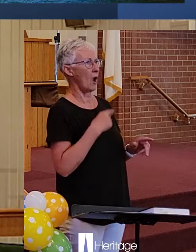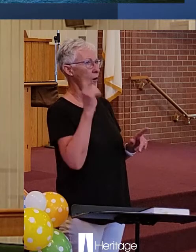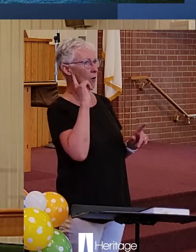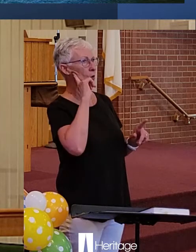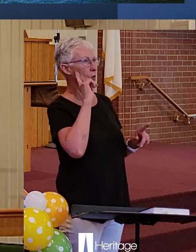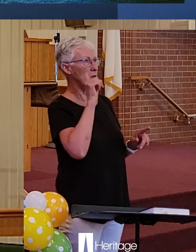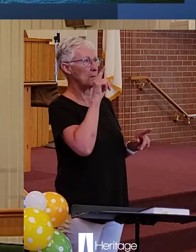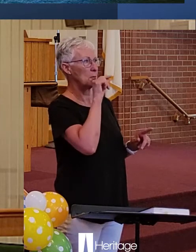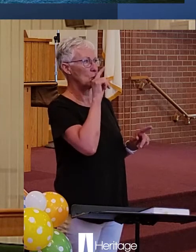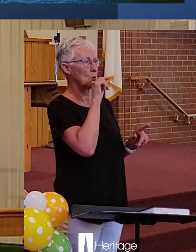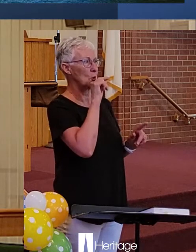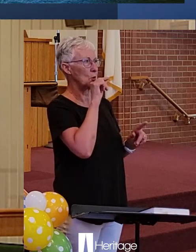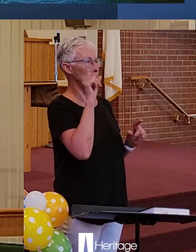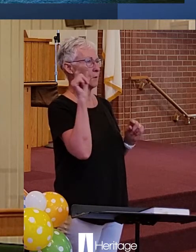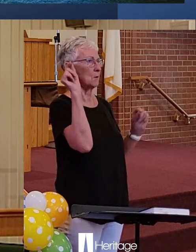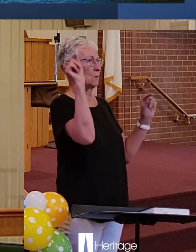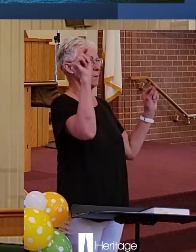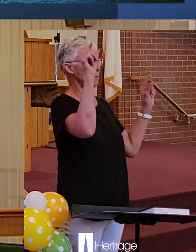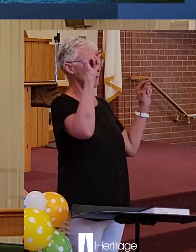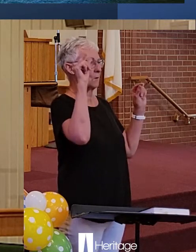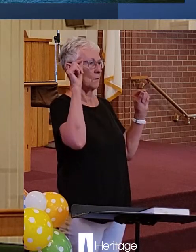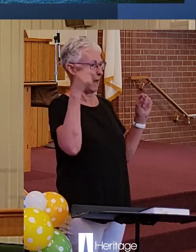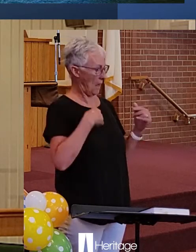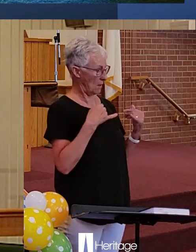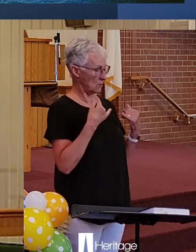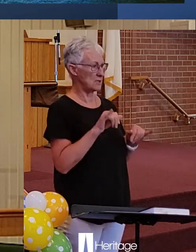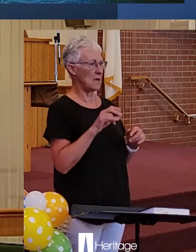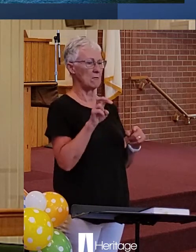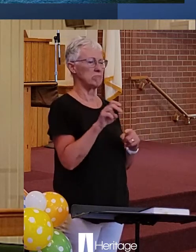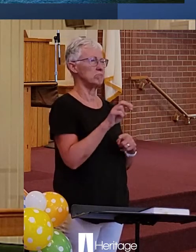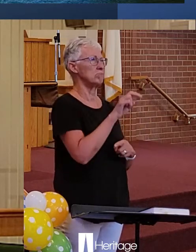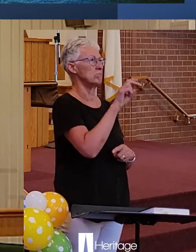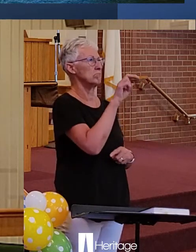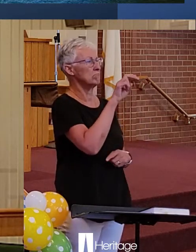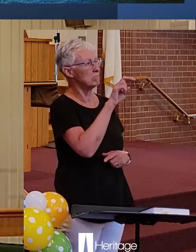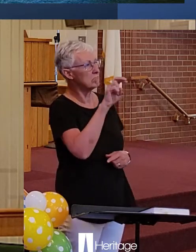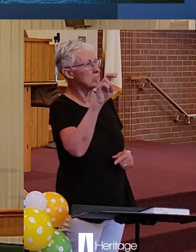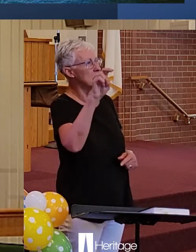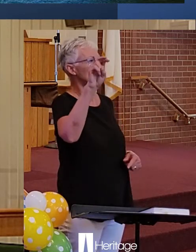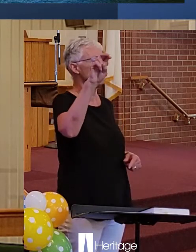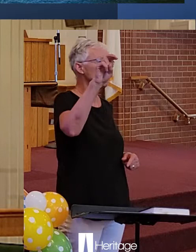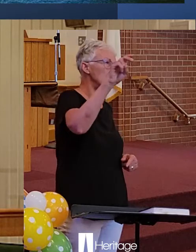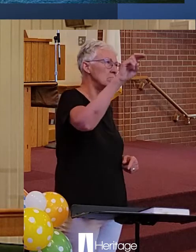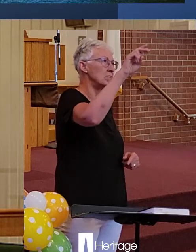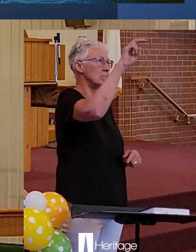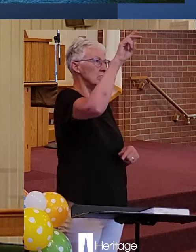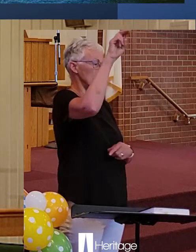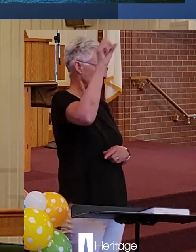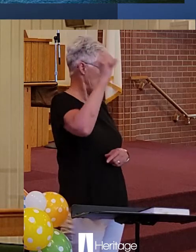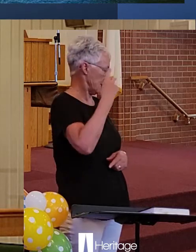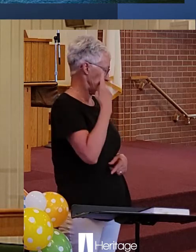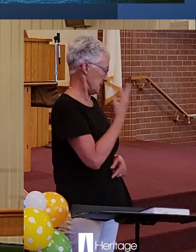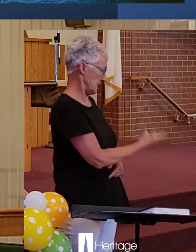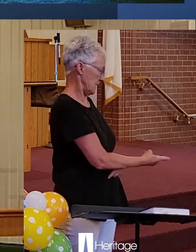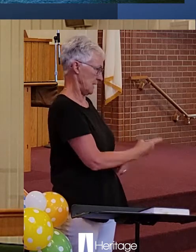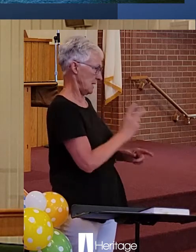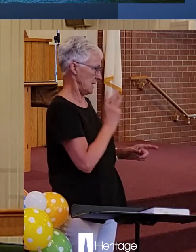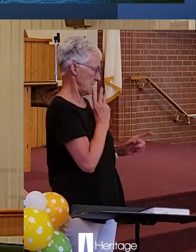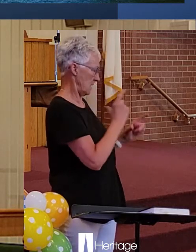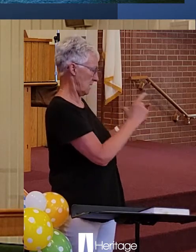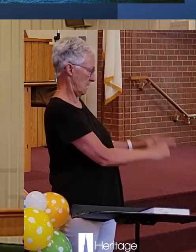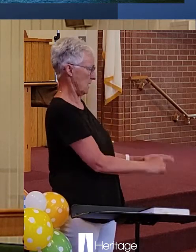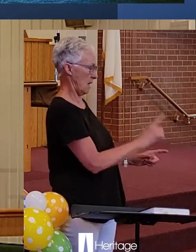birds. I was still climbing, with the lake and dam now far below me, over 500 feet down